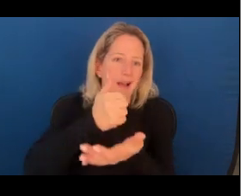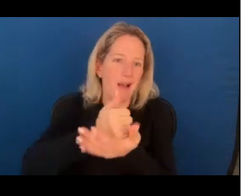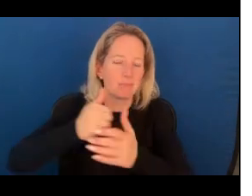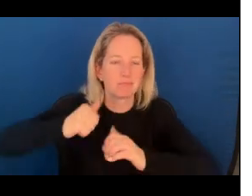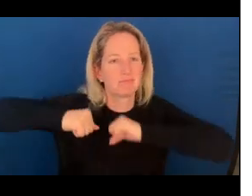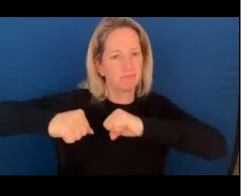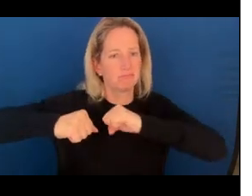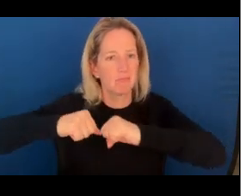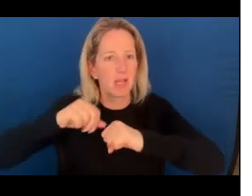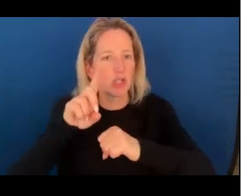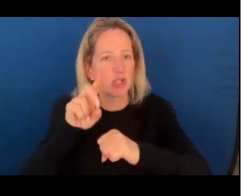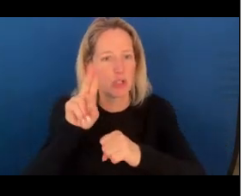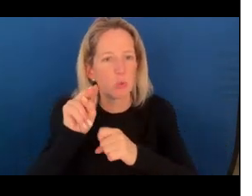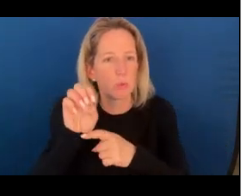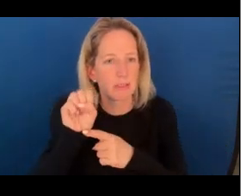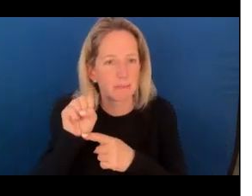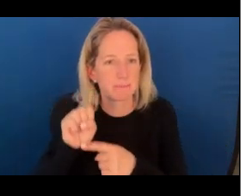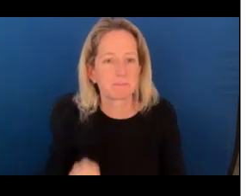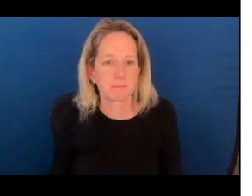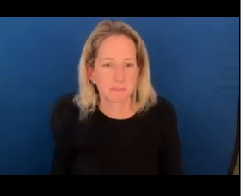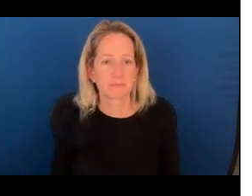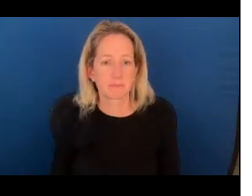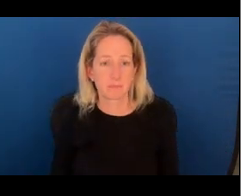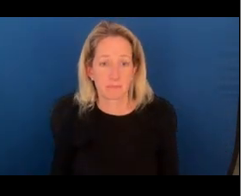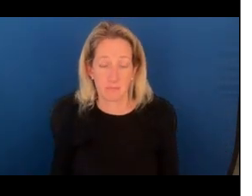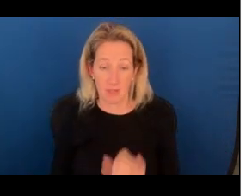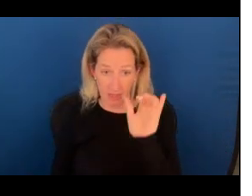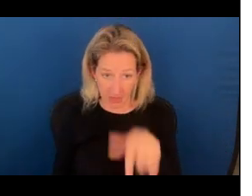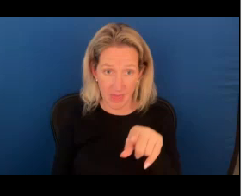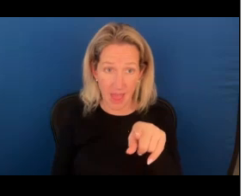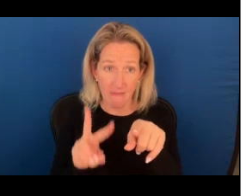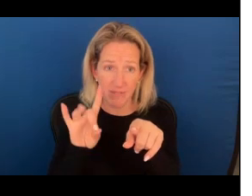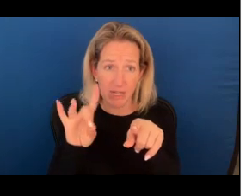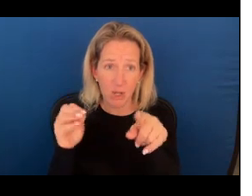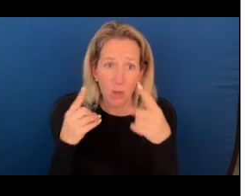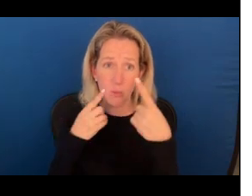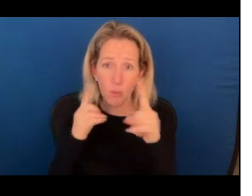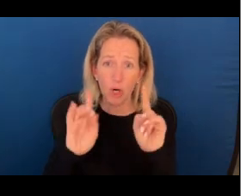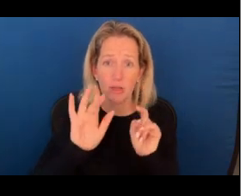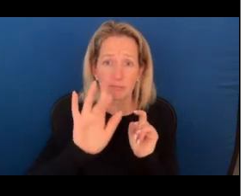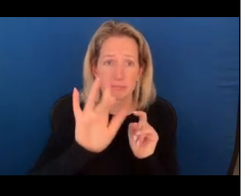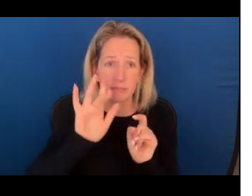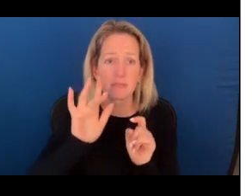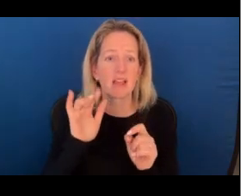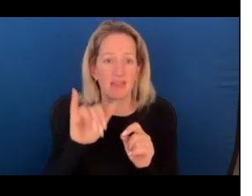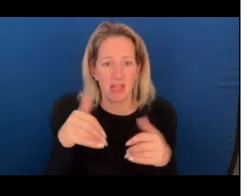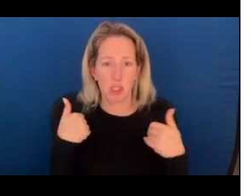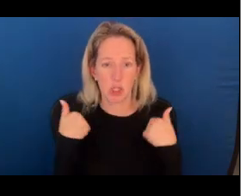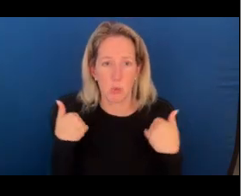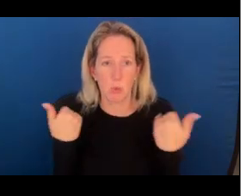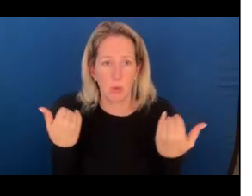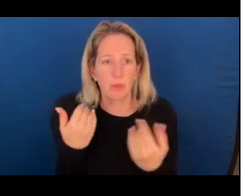This is, see if that video works, because this is some of the youth that RISE